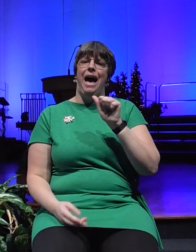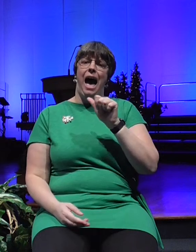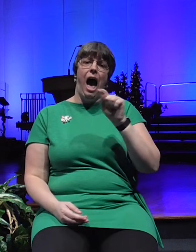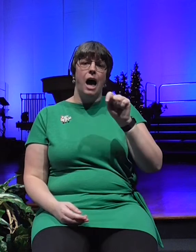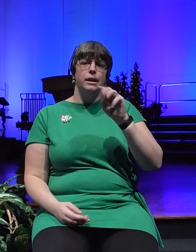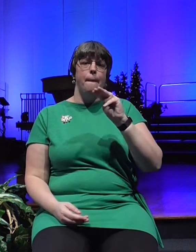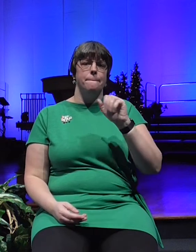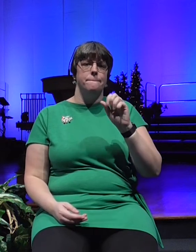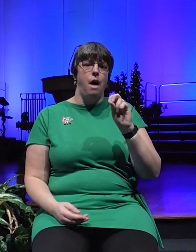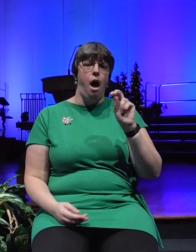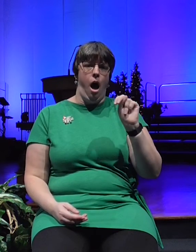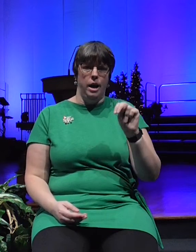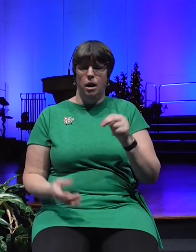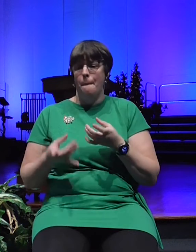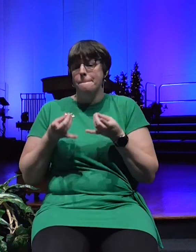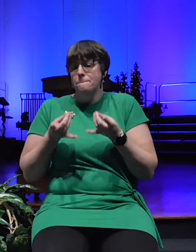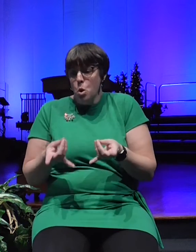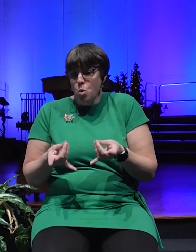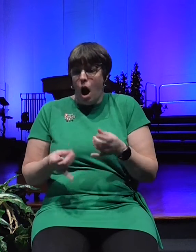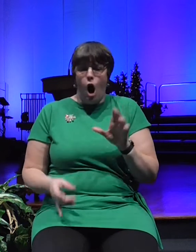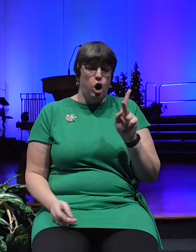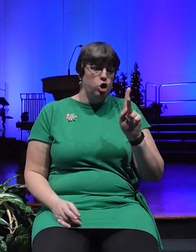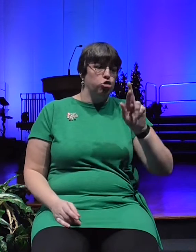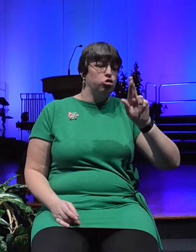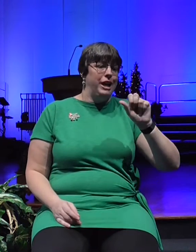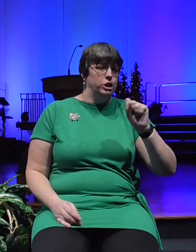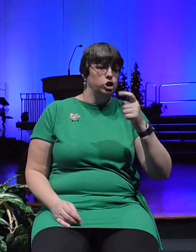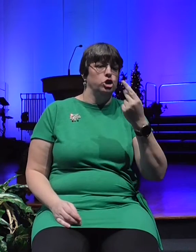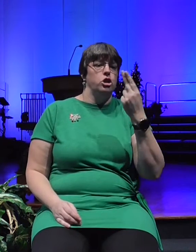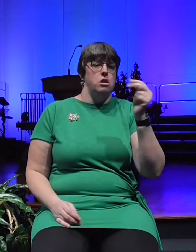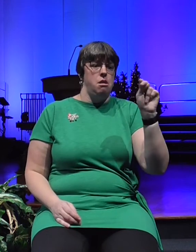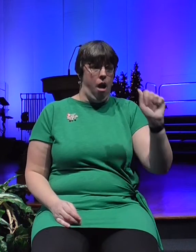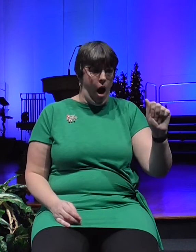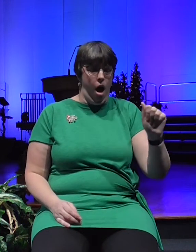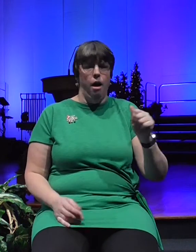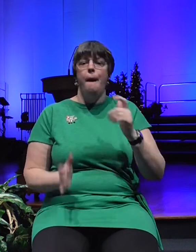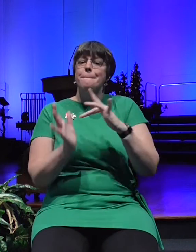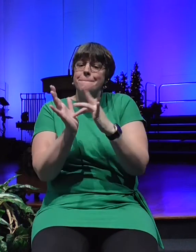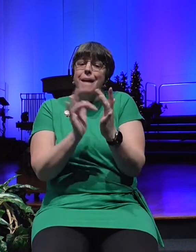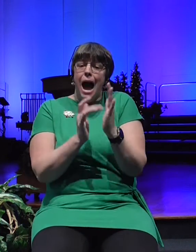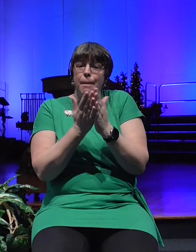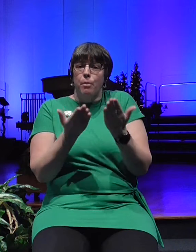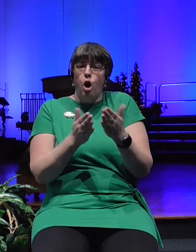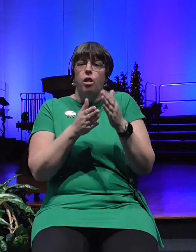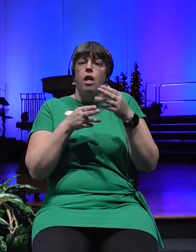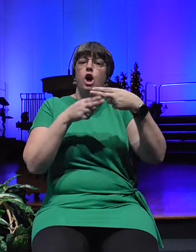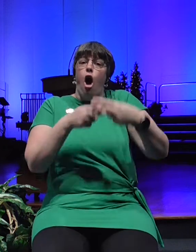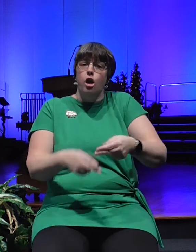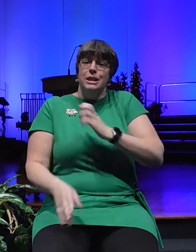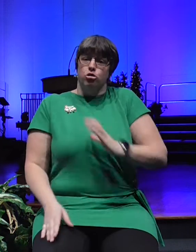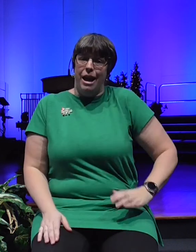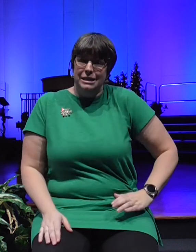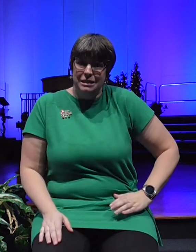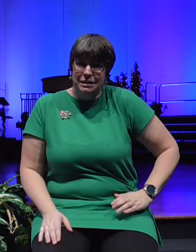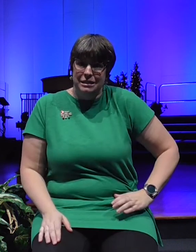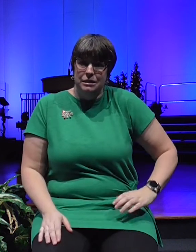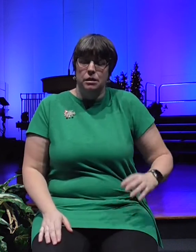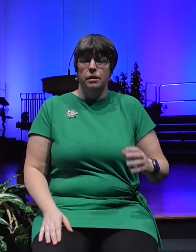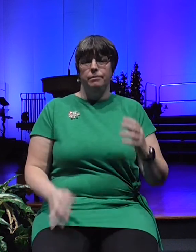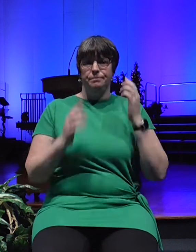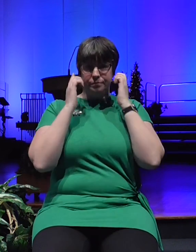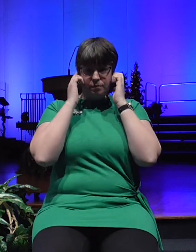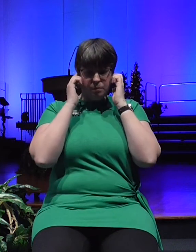Buddha. The Gita called it Krishna. And the Bible calls it Christ. Socrates called it his spirit or his